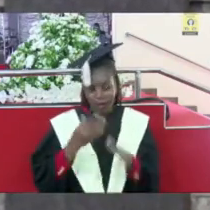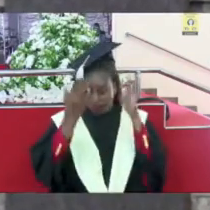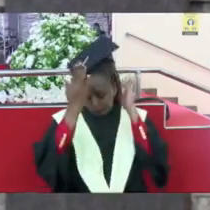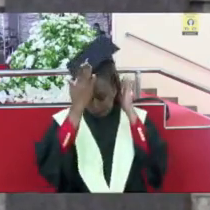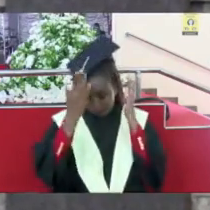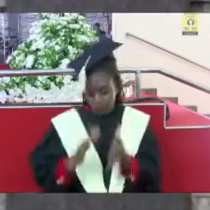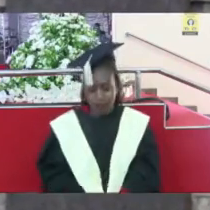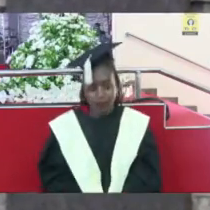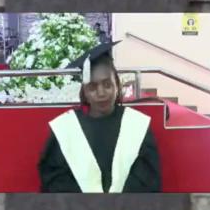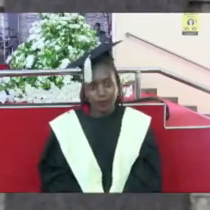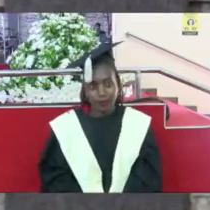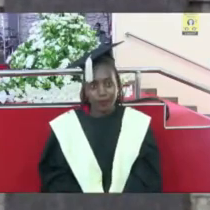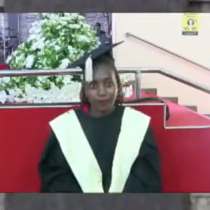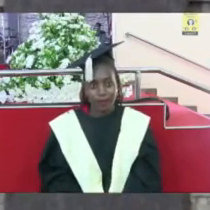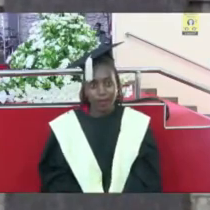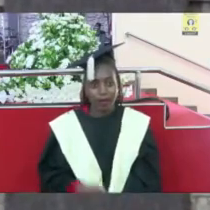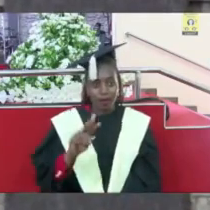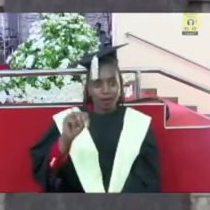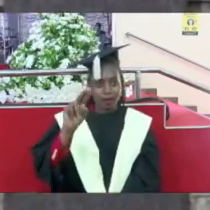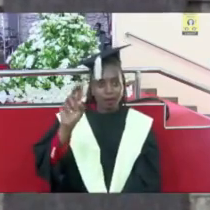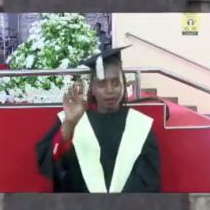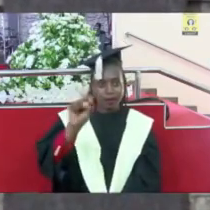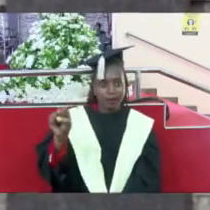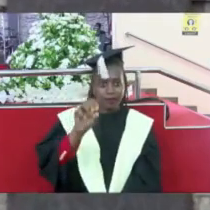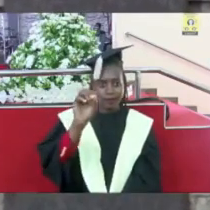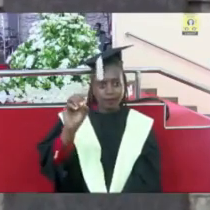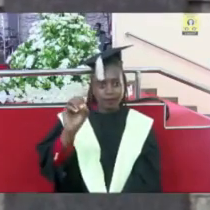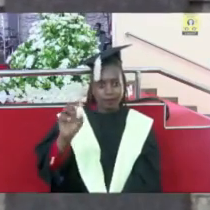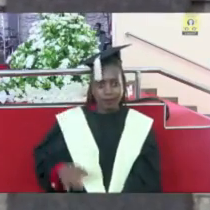Muso. Sir Bishop Muso. Muso. Yeah.